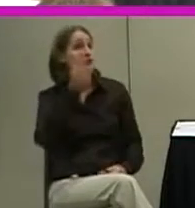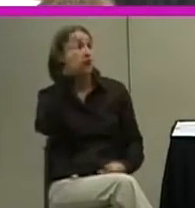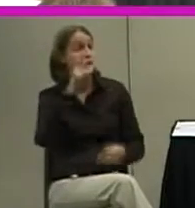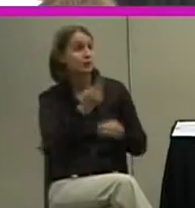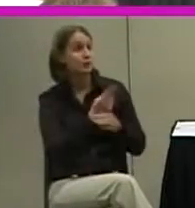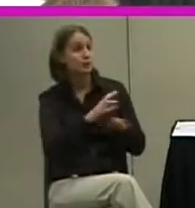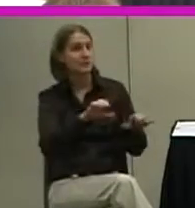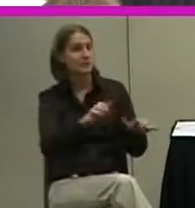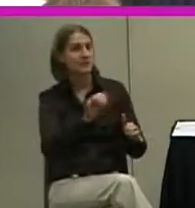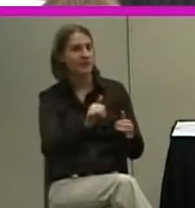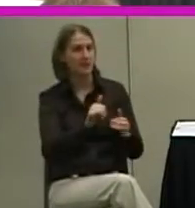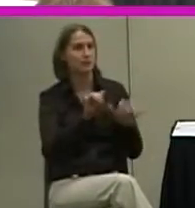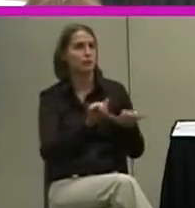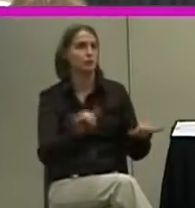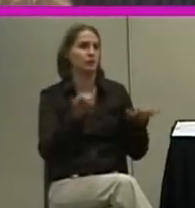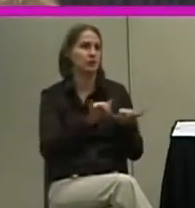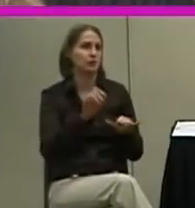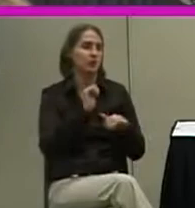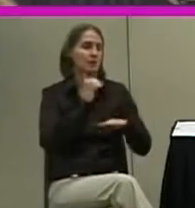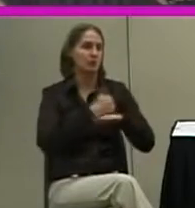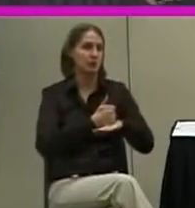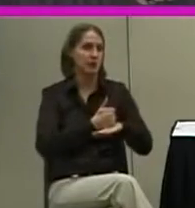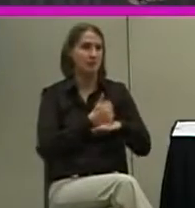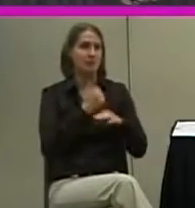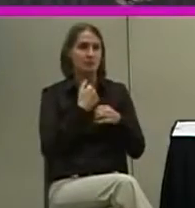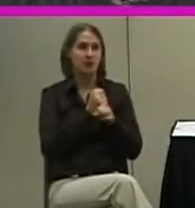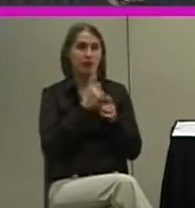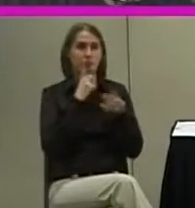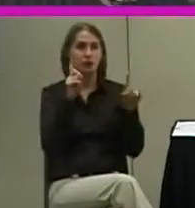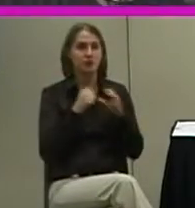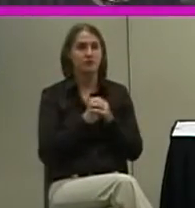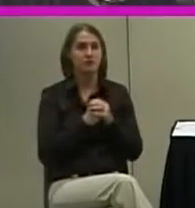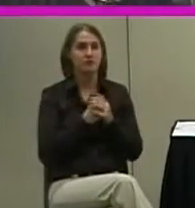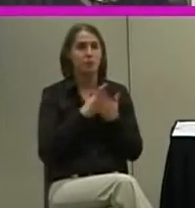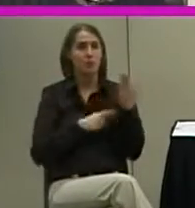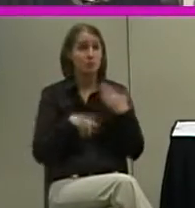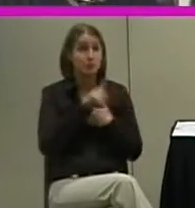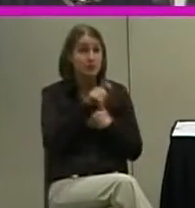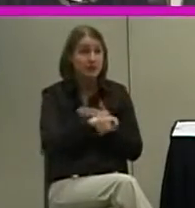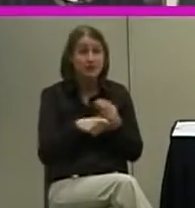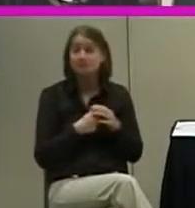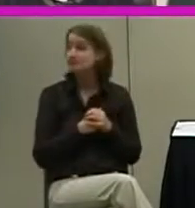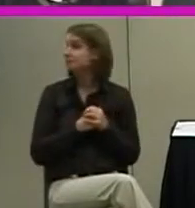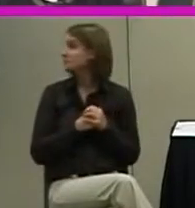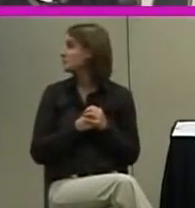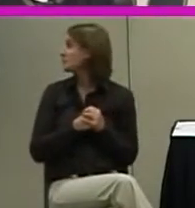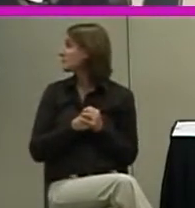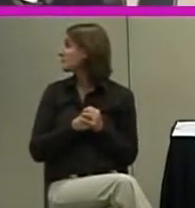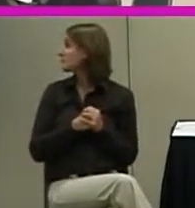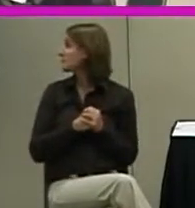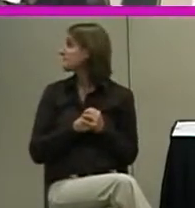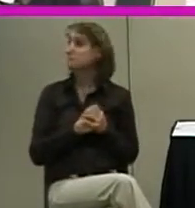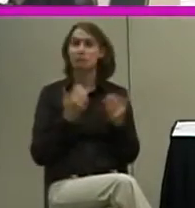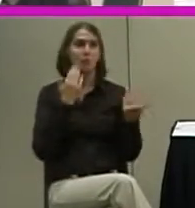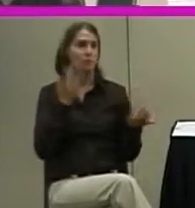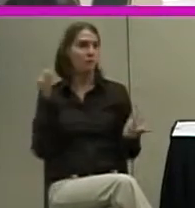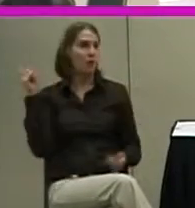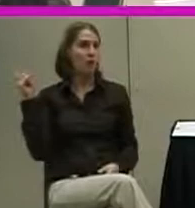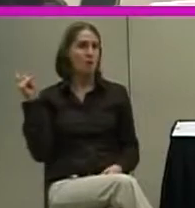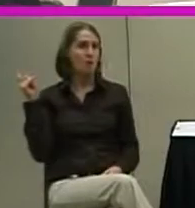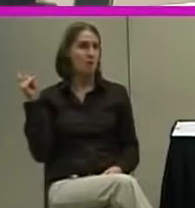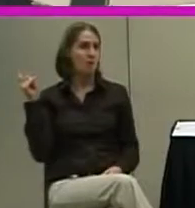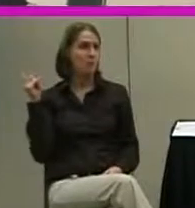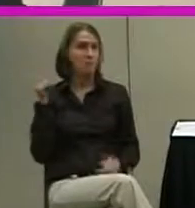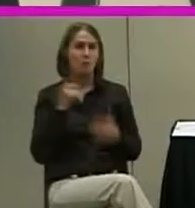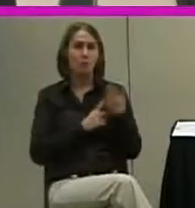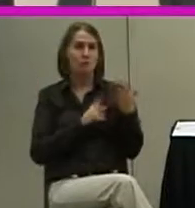are routines that you put in place to make it work. What do you need? We don't know what this is, but I would